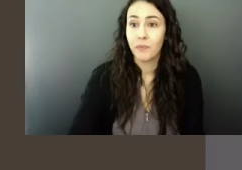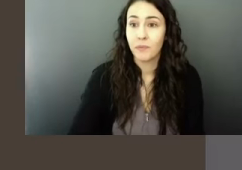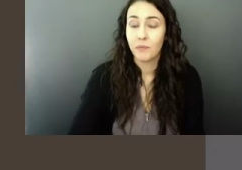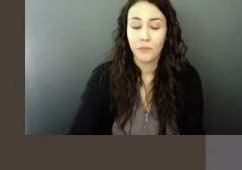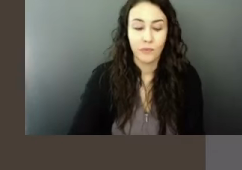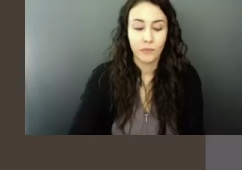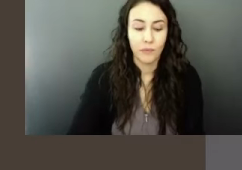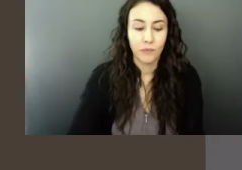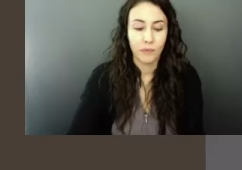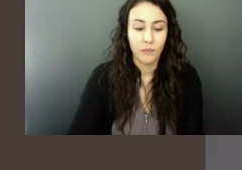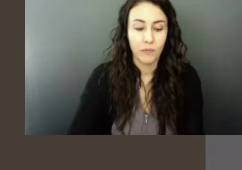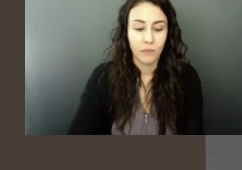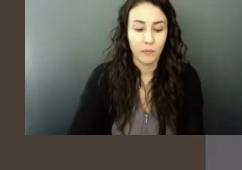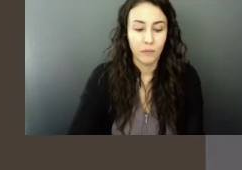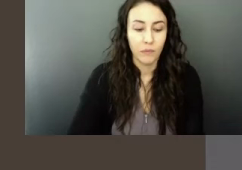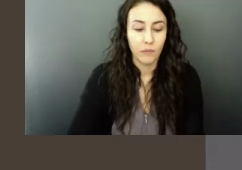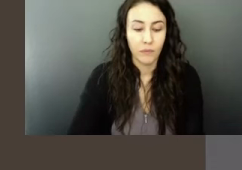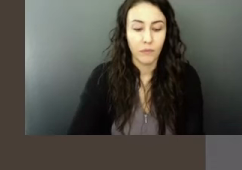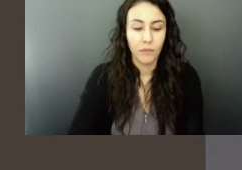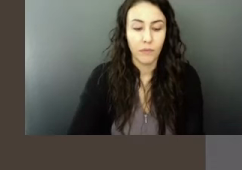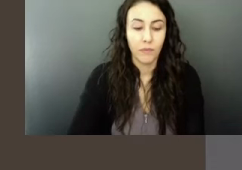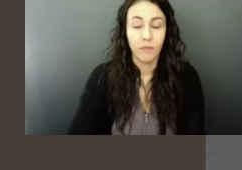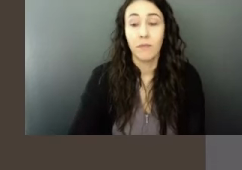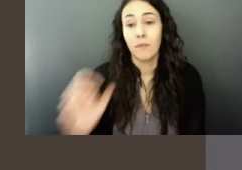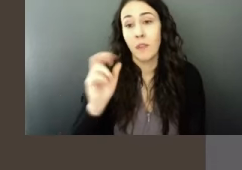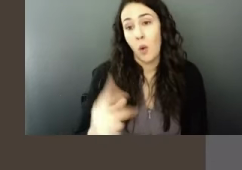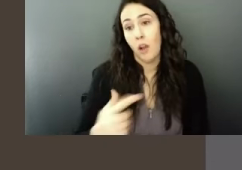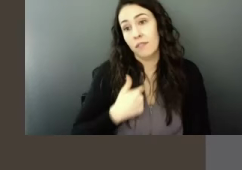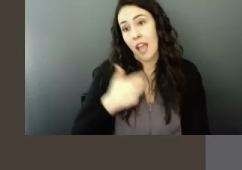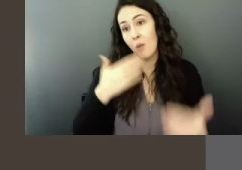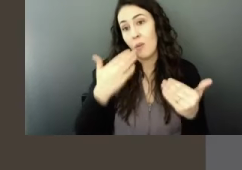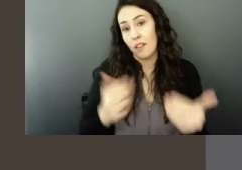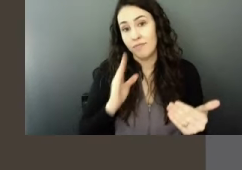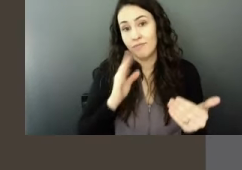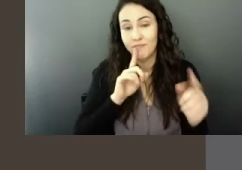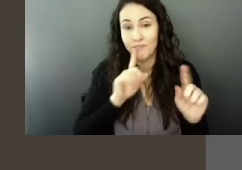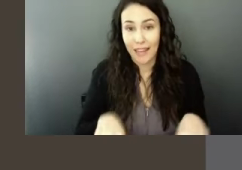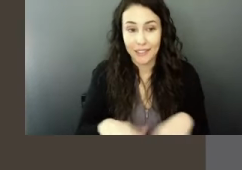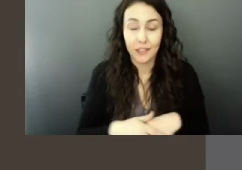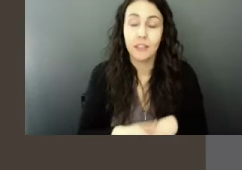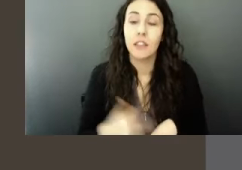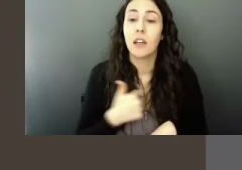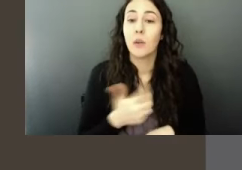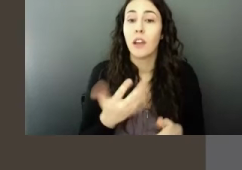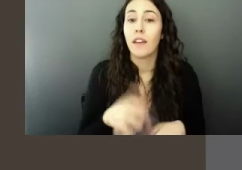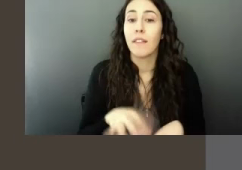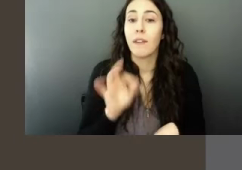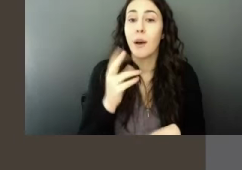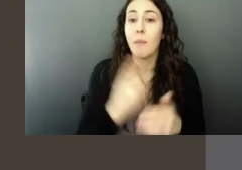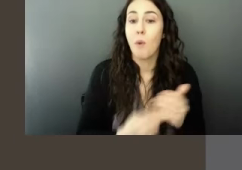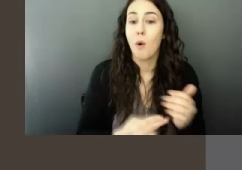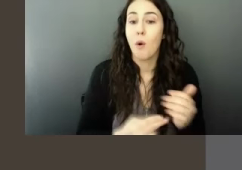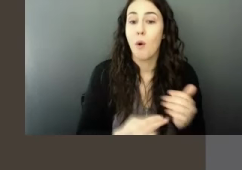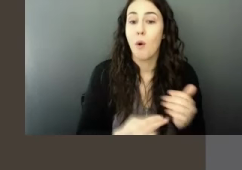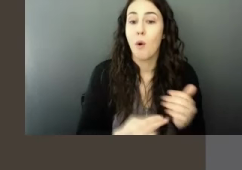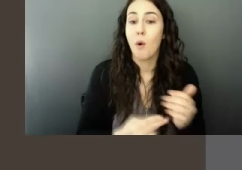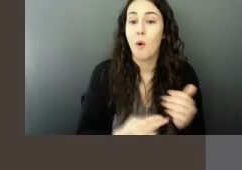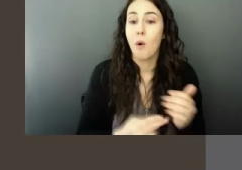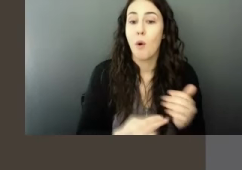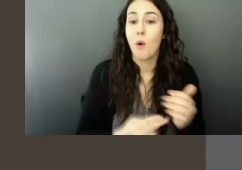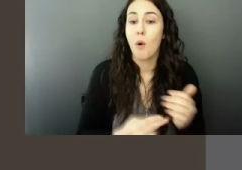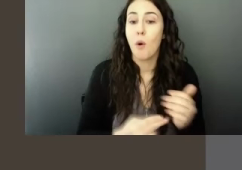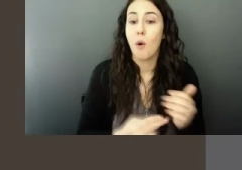Okay, then I will answer. We found this is both low utility and low inclusiveness.